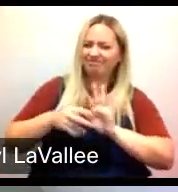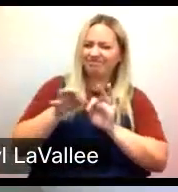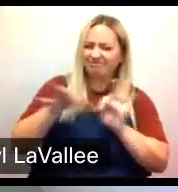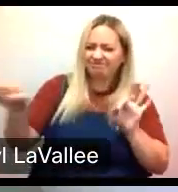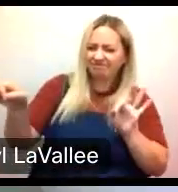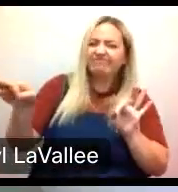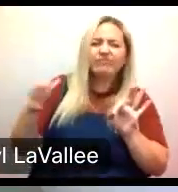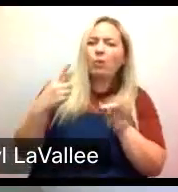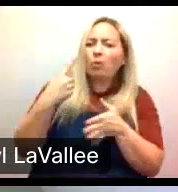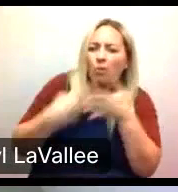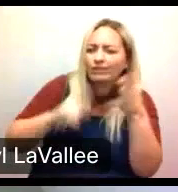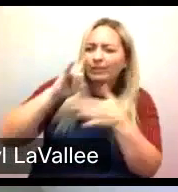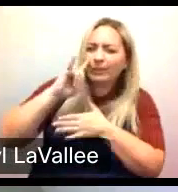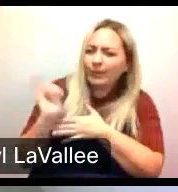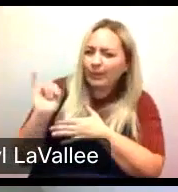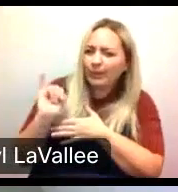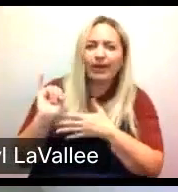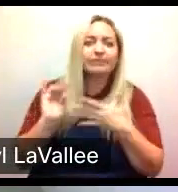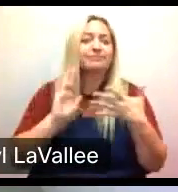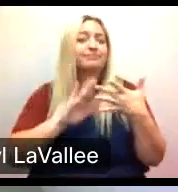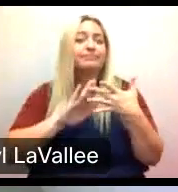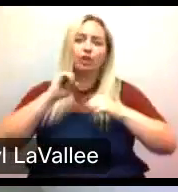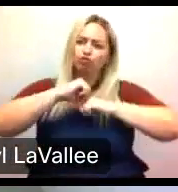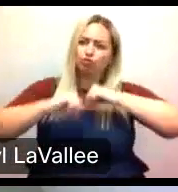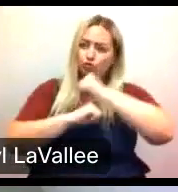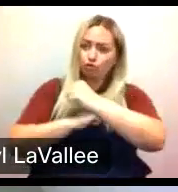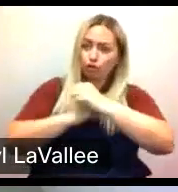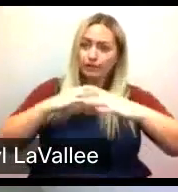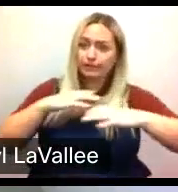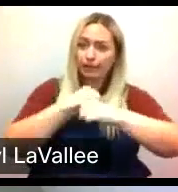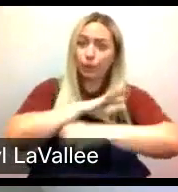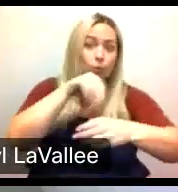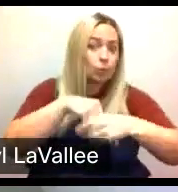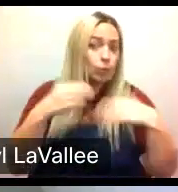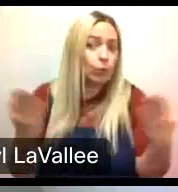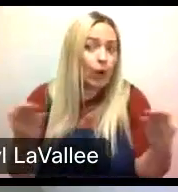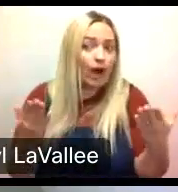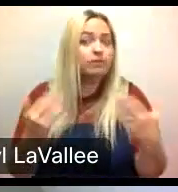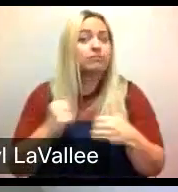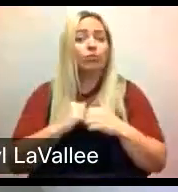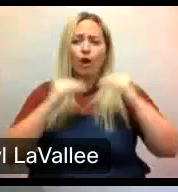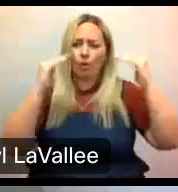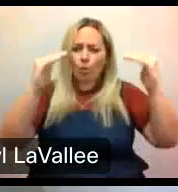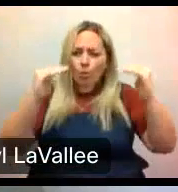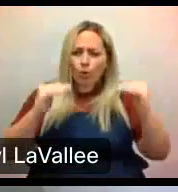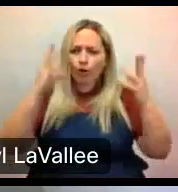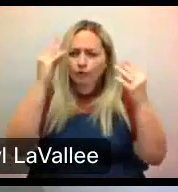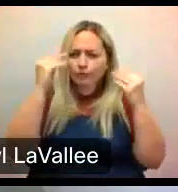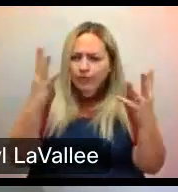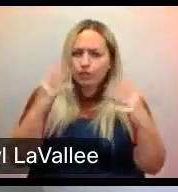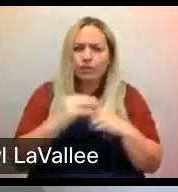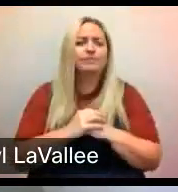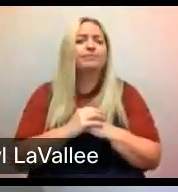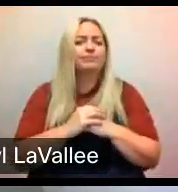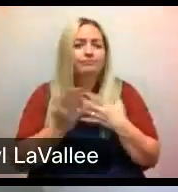does it look like? We'll look at a structure, what should be included in a summary, what order of information, and we'll look at